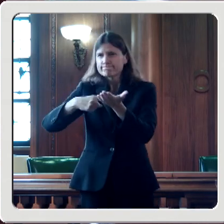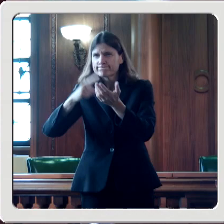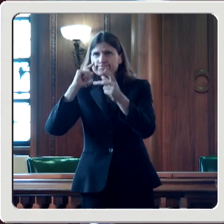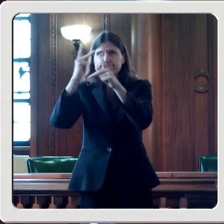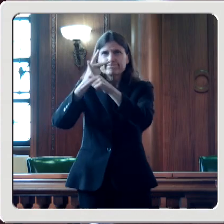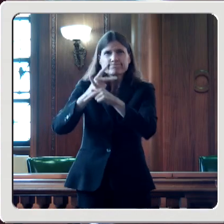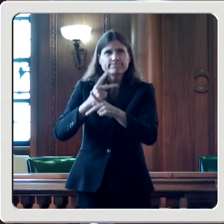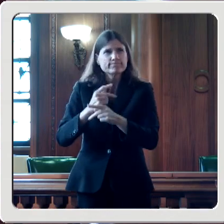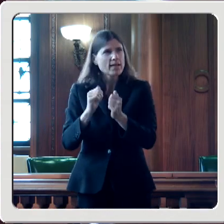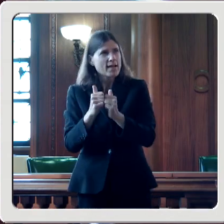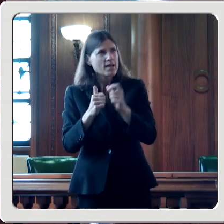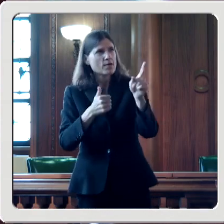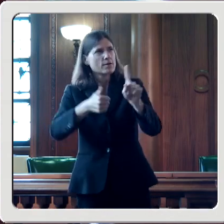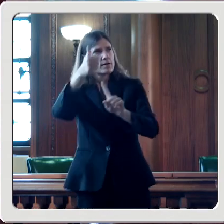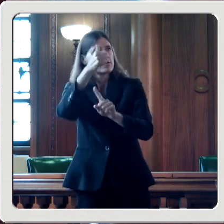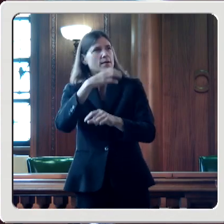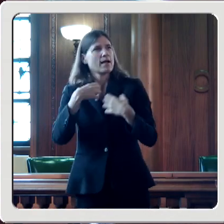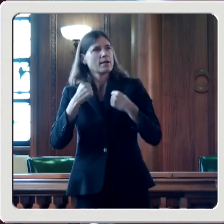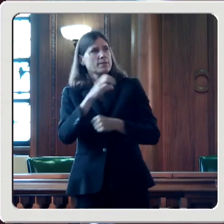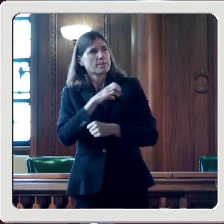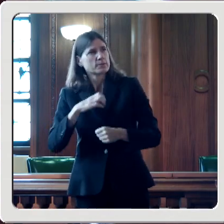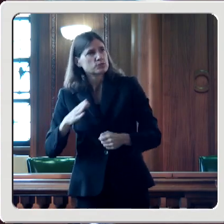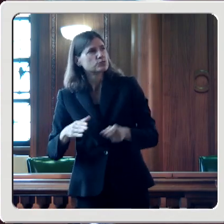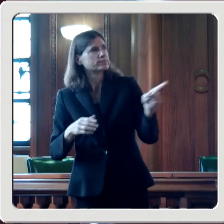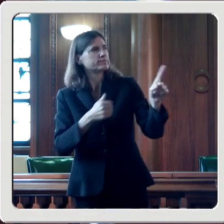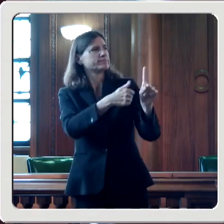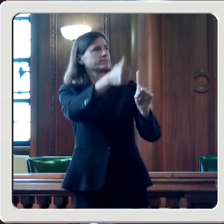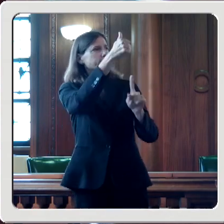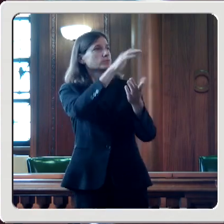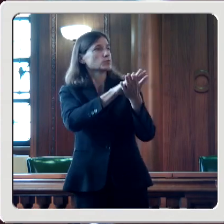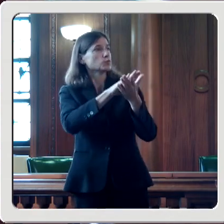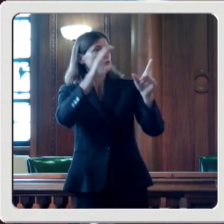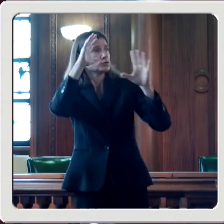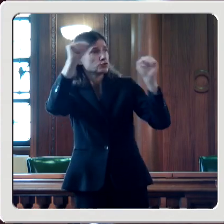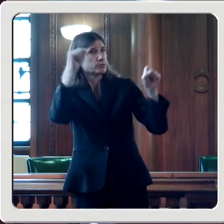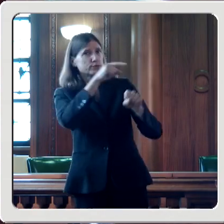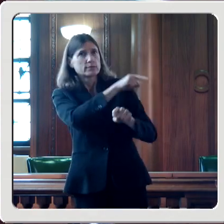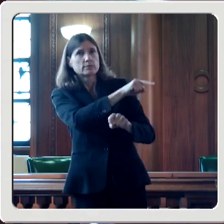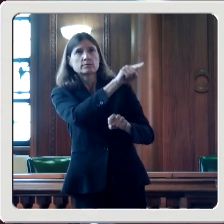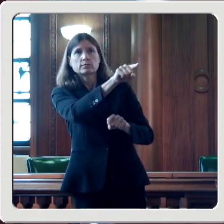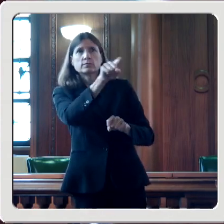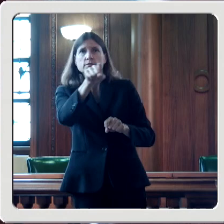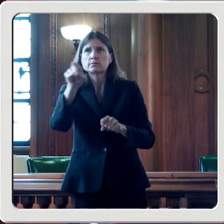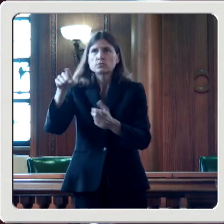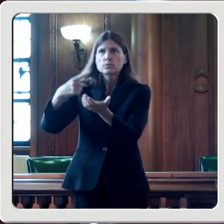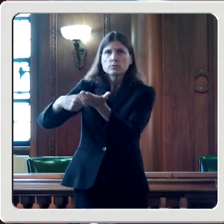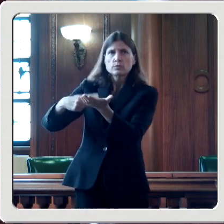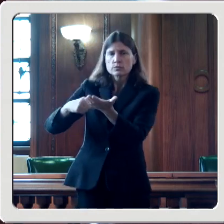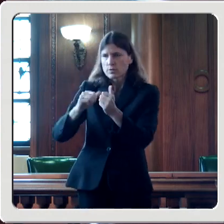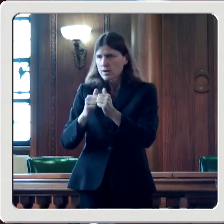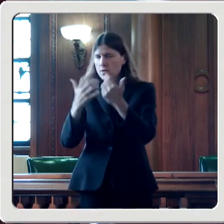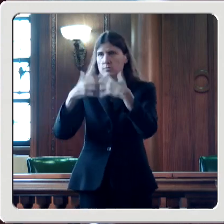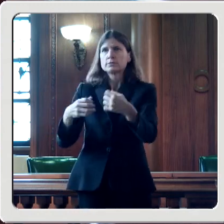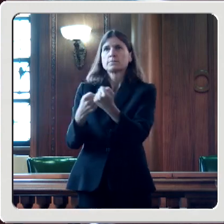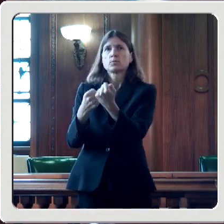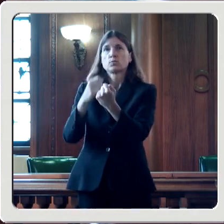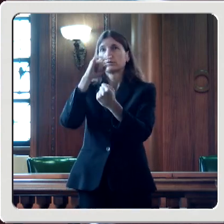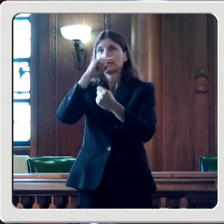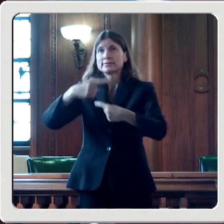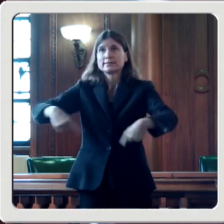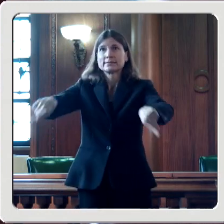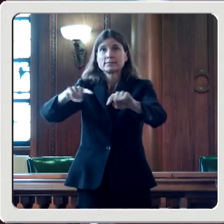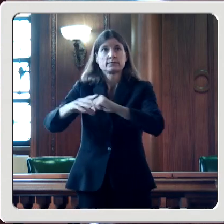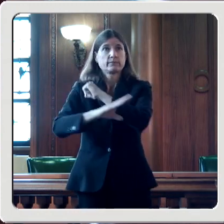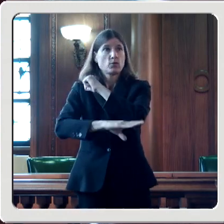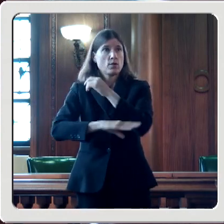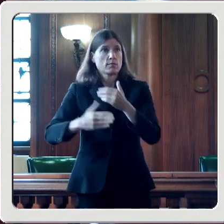the more laptops and iPads for pre-K from our city money, and that's important. DPW, Chris